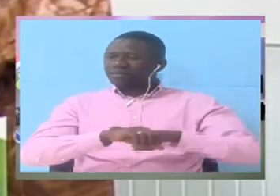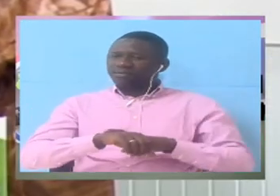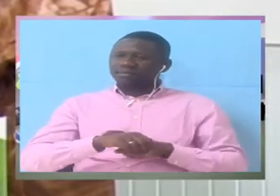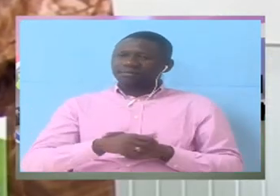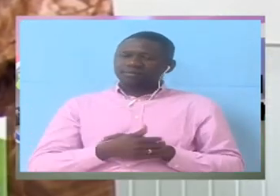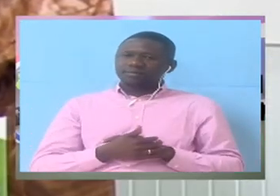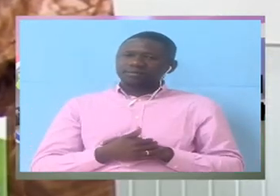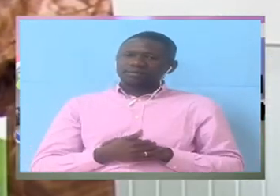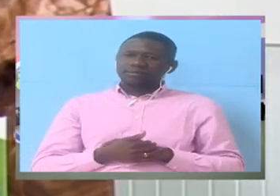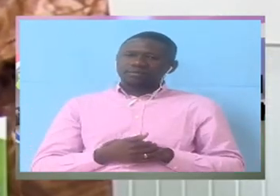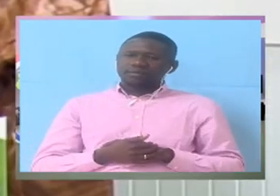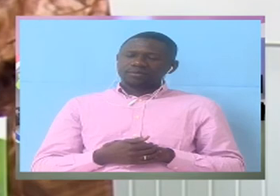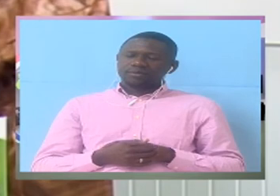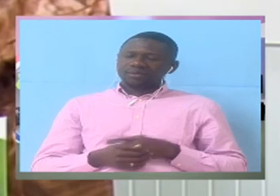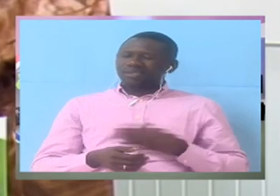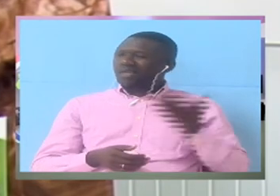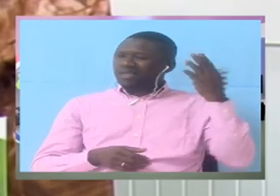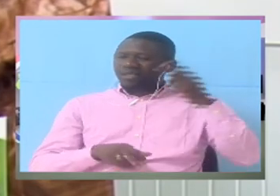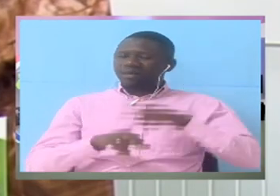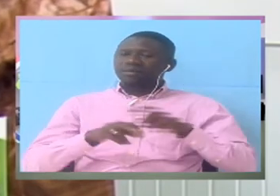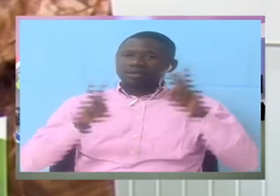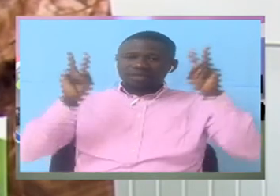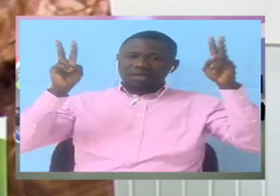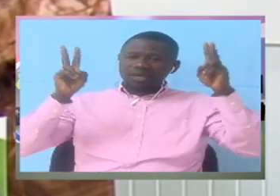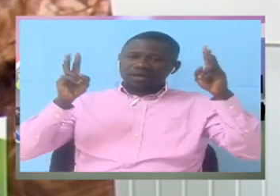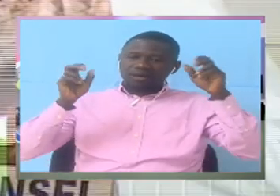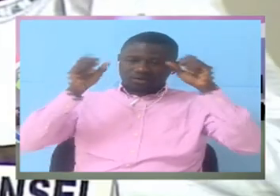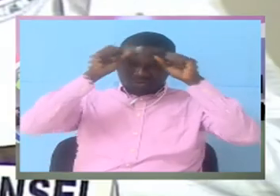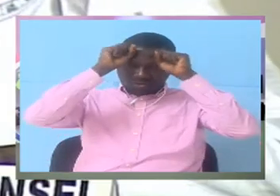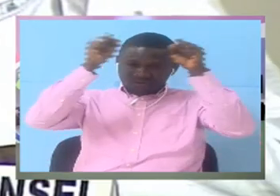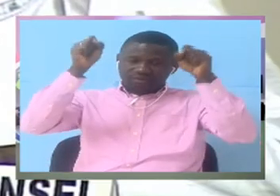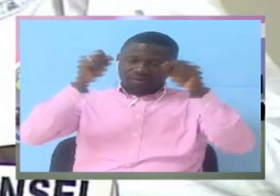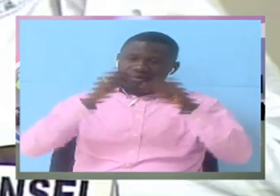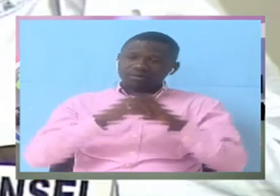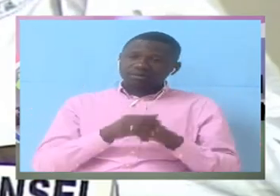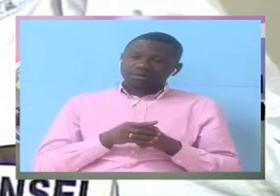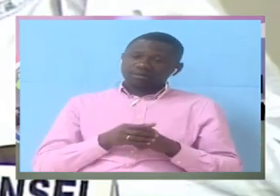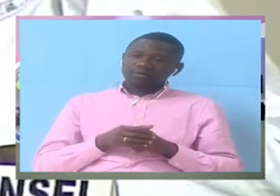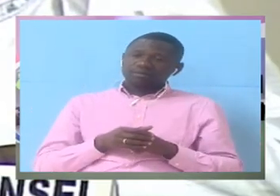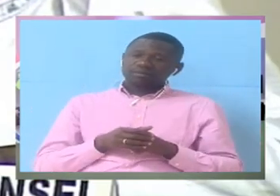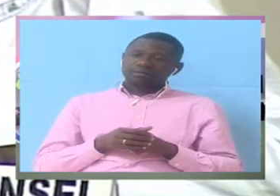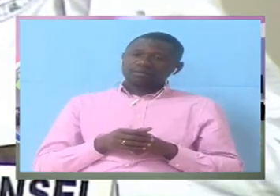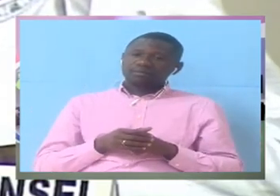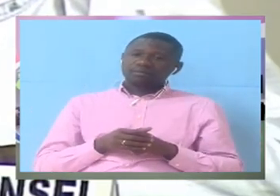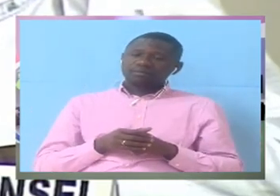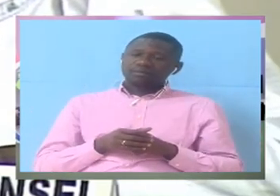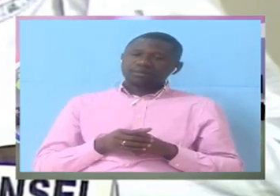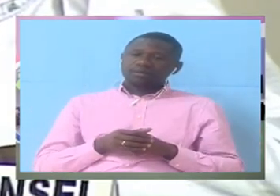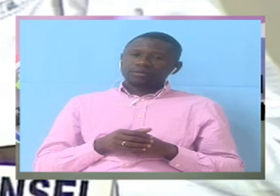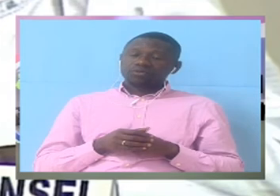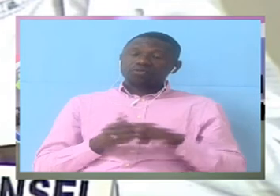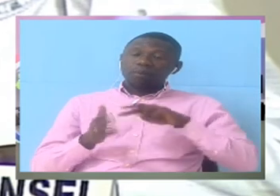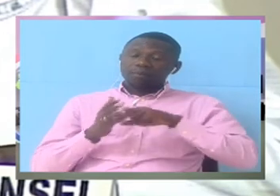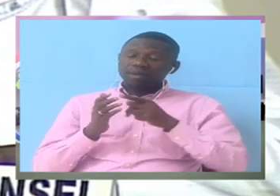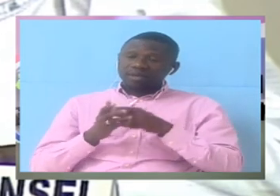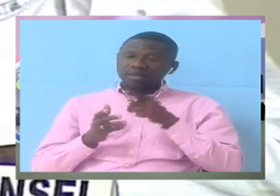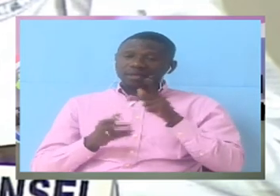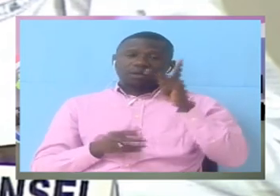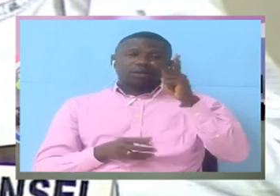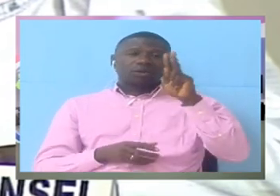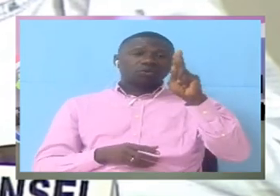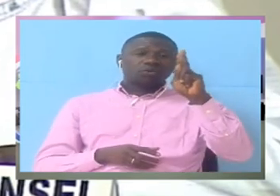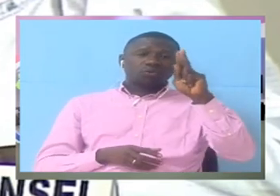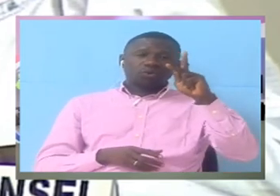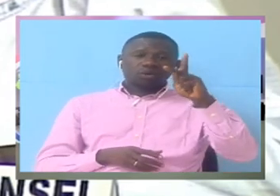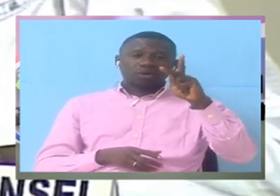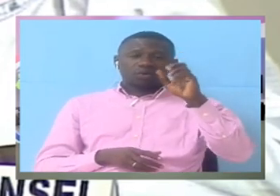Former president, Yaya Jammeh. It was Yaya Jammeh's regime. So he wanted to overthrow Jawara, that failed.